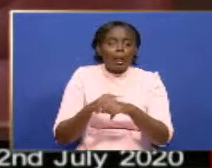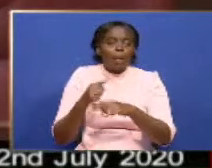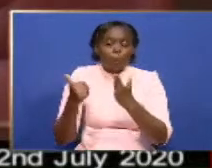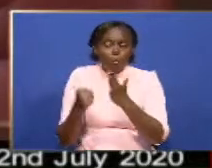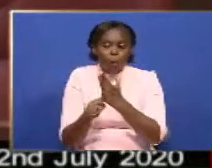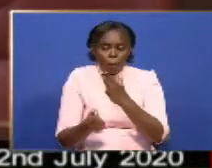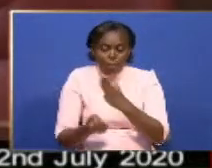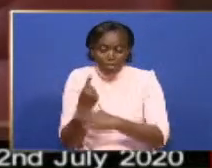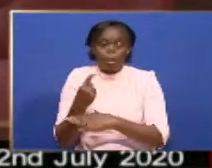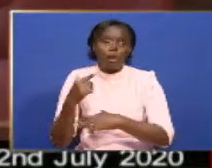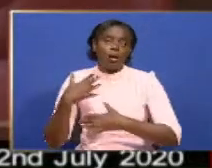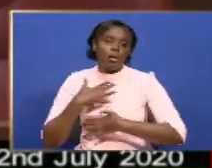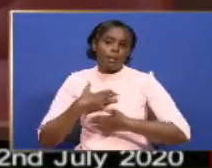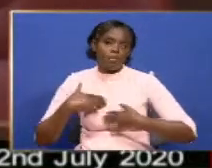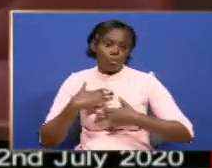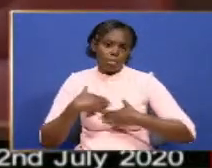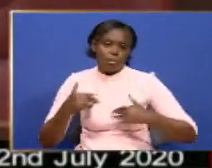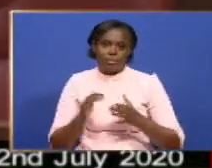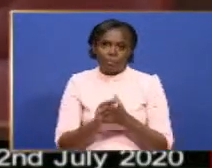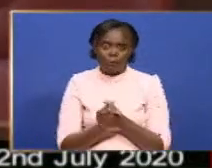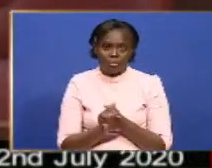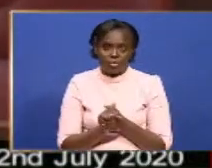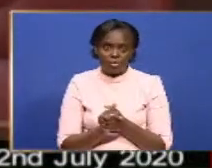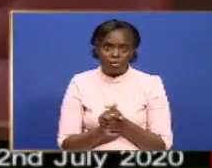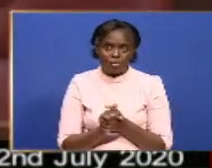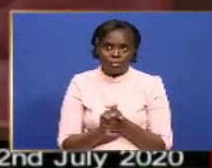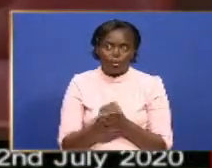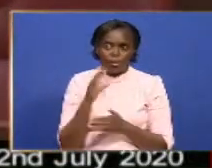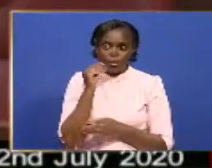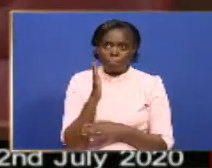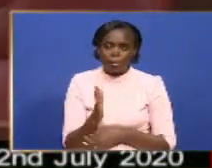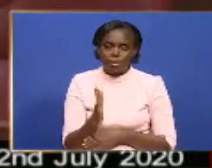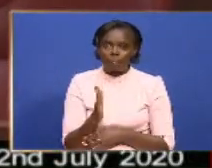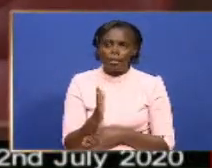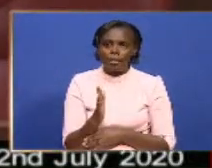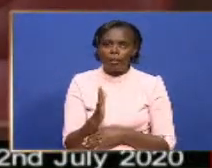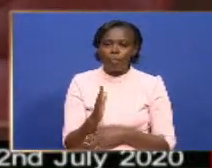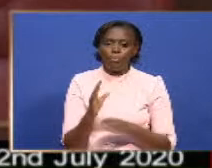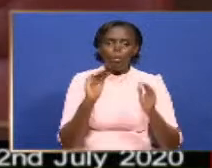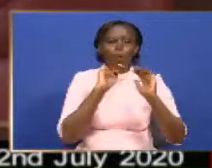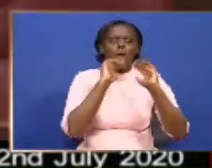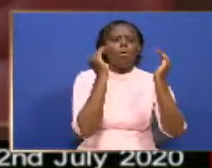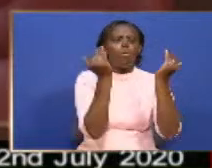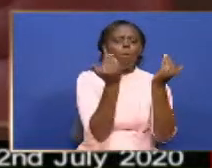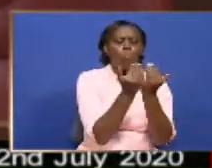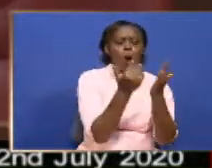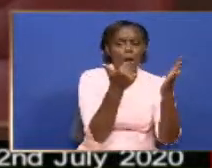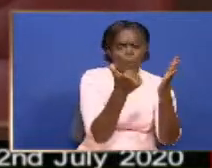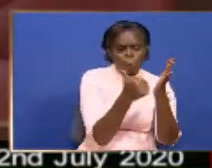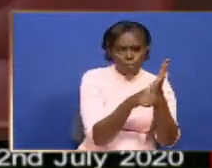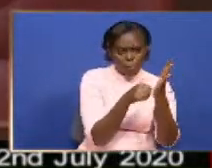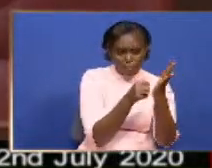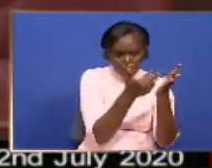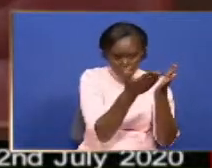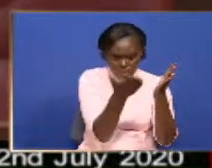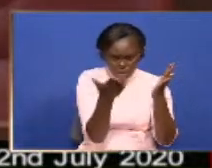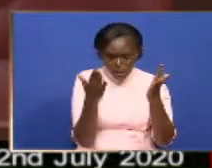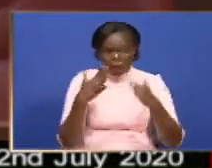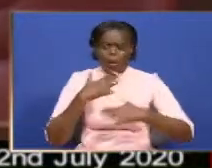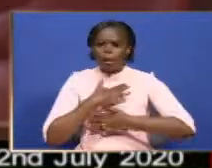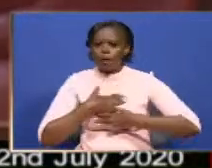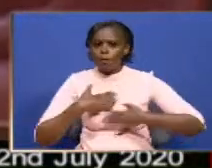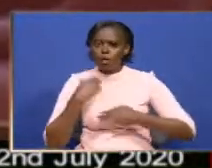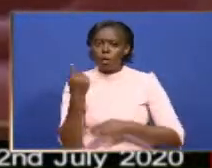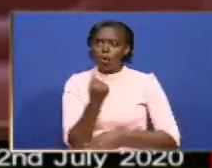Madam Speaker, the global problem of refugee is not